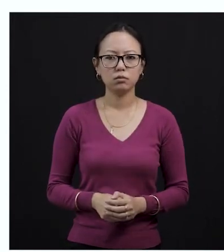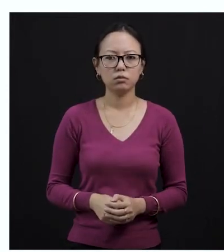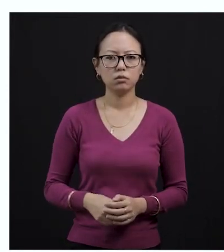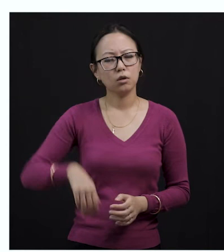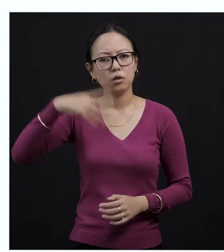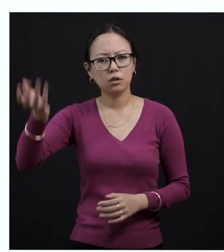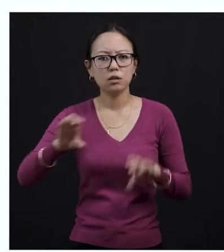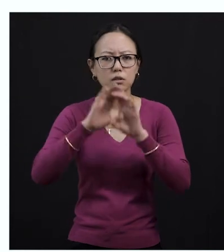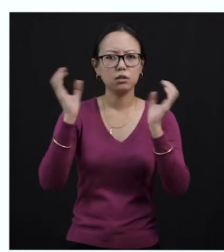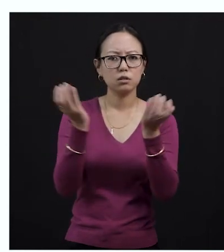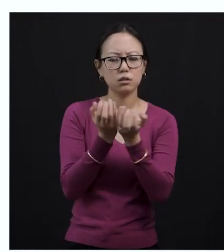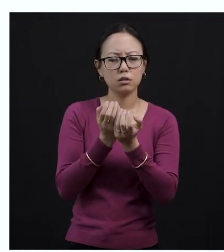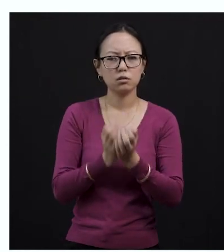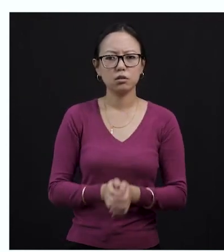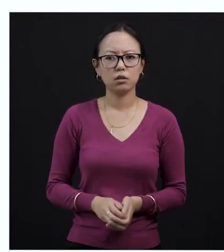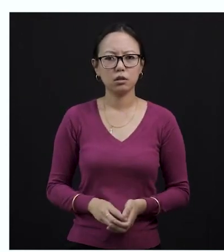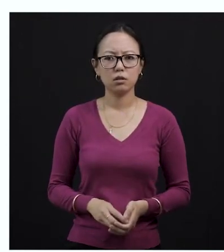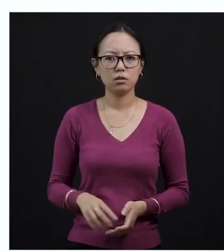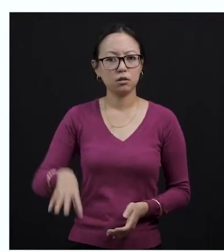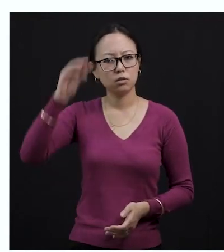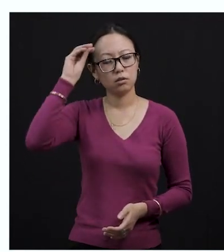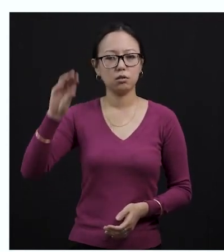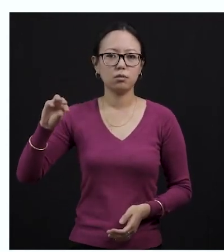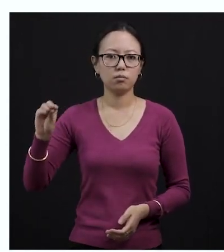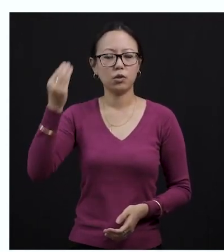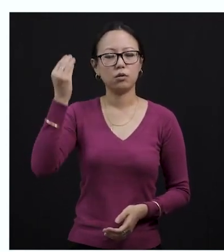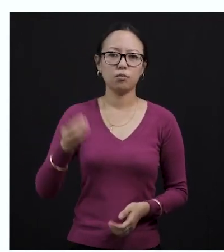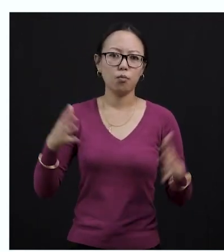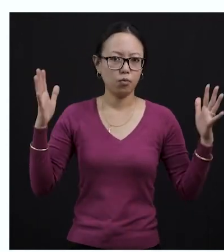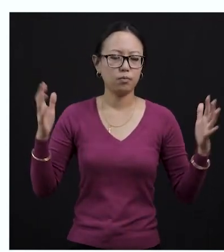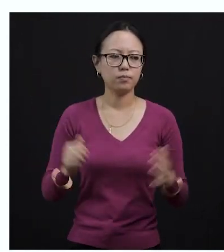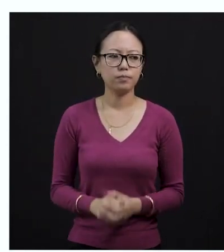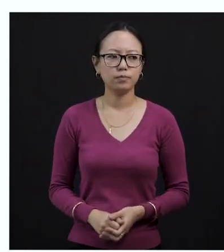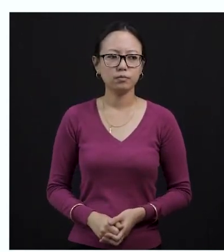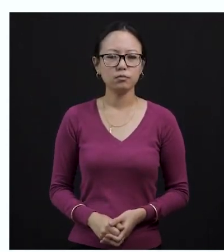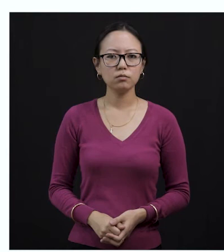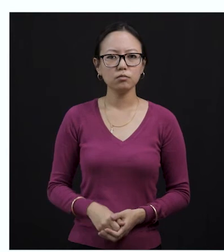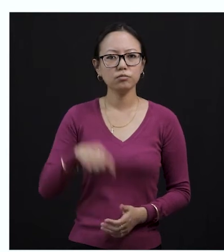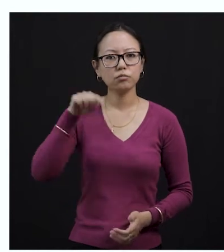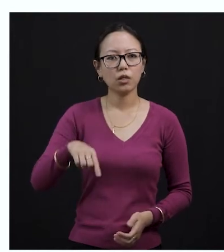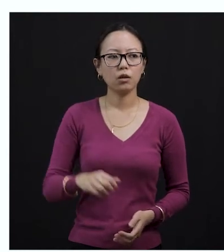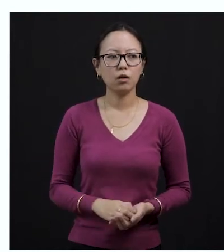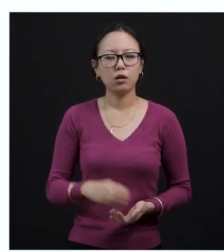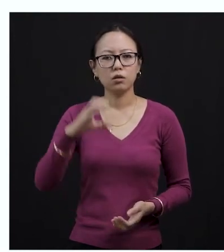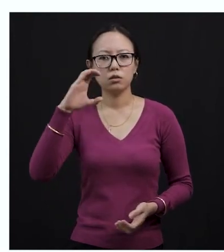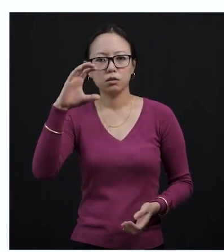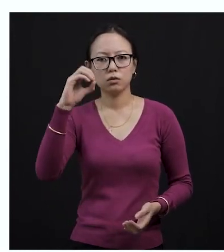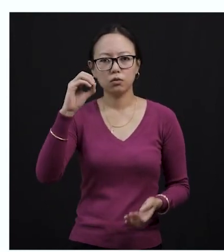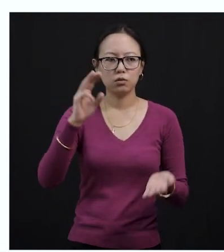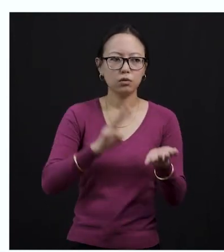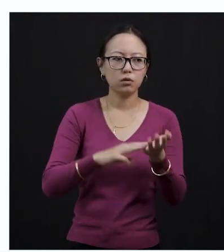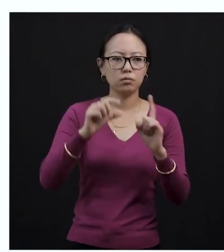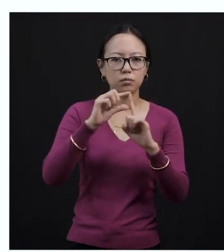coming classes. So let's move on to the next topic for now. Comparing numbers. Now,